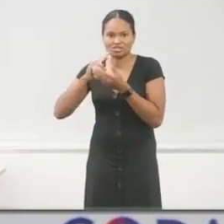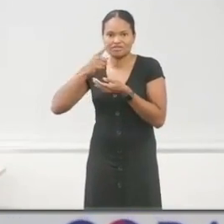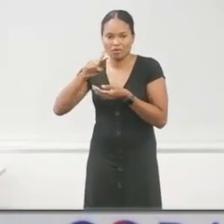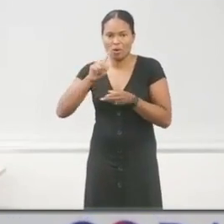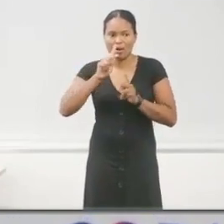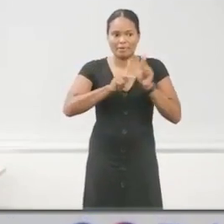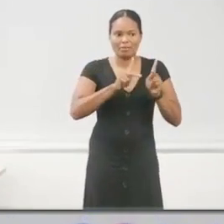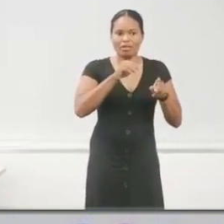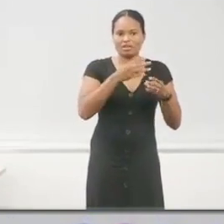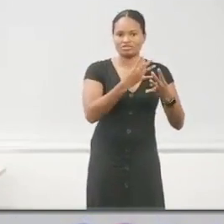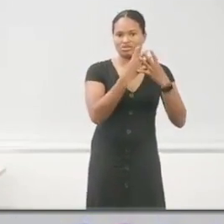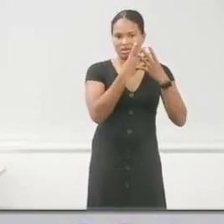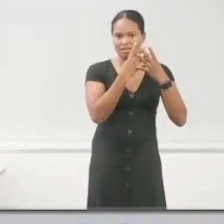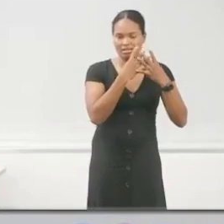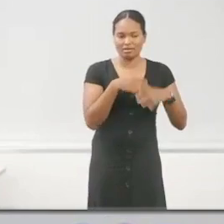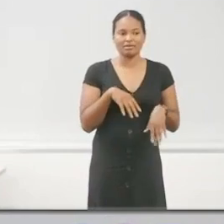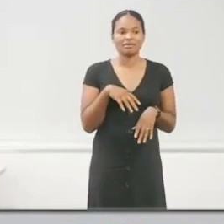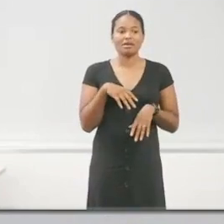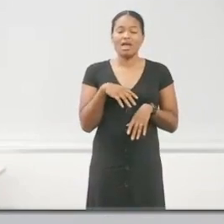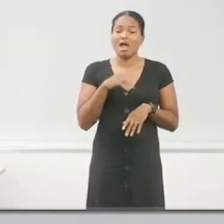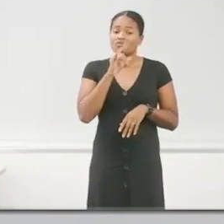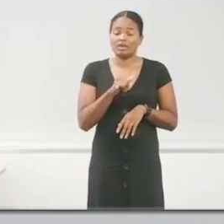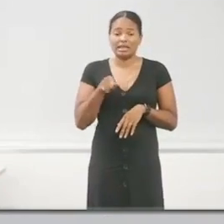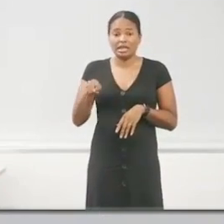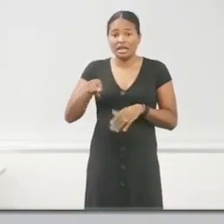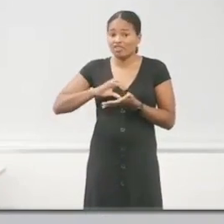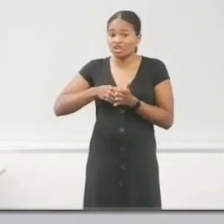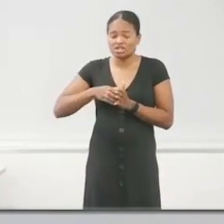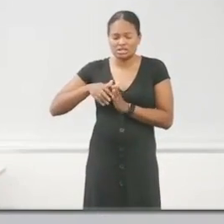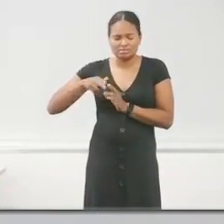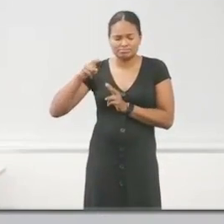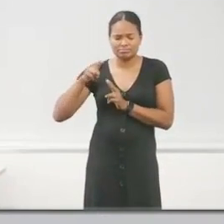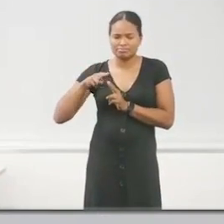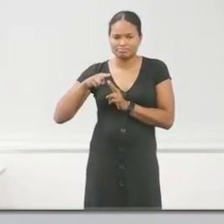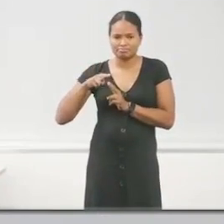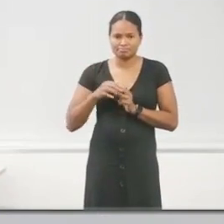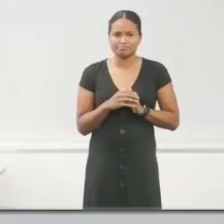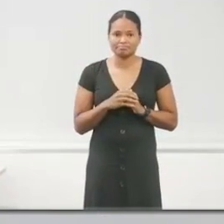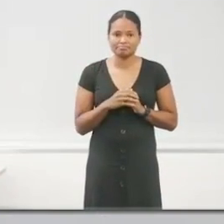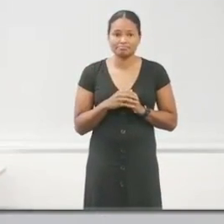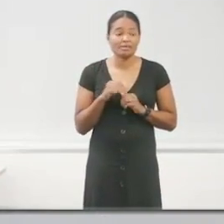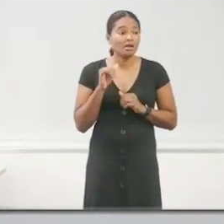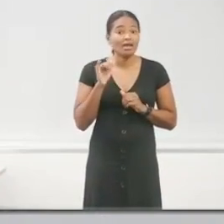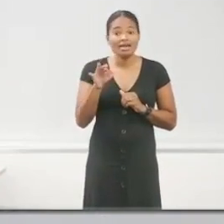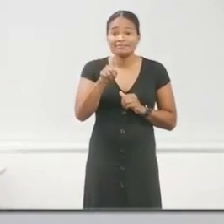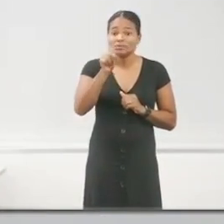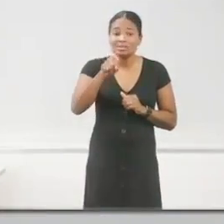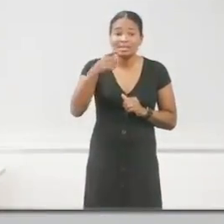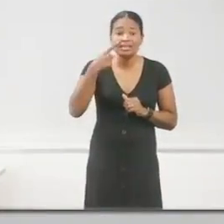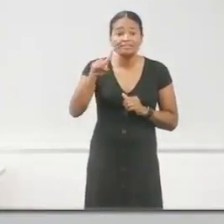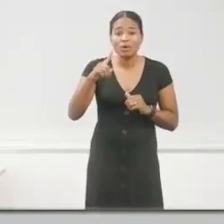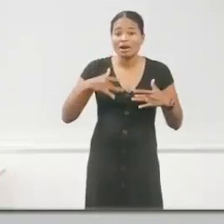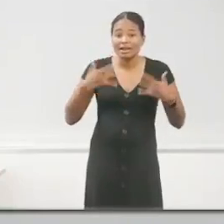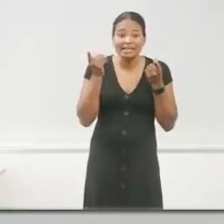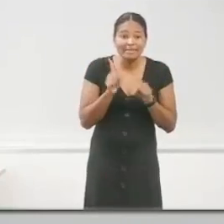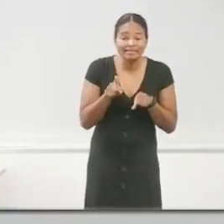is probably the sweetest thing that they produce, and I love them. So if you ever need them for an event or just to have them at home,